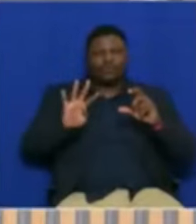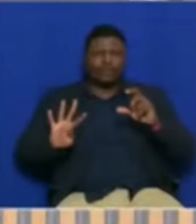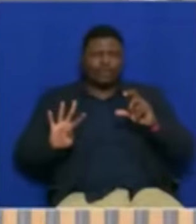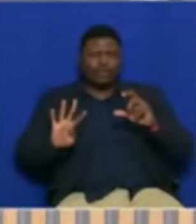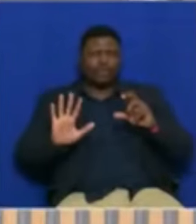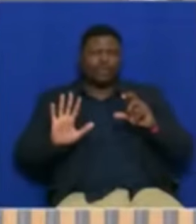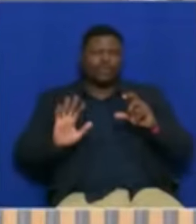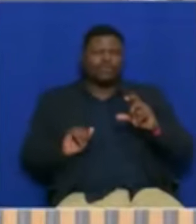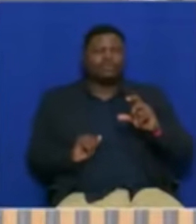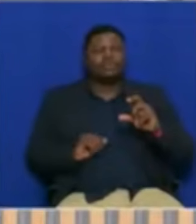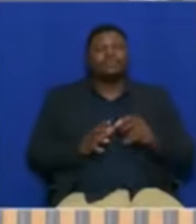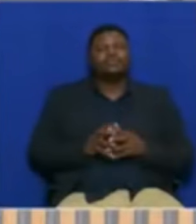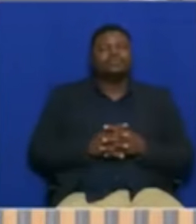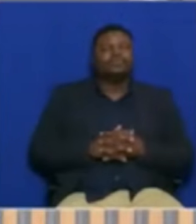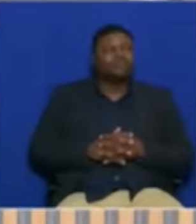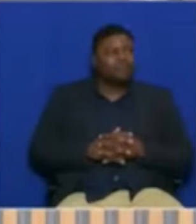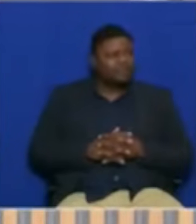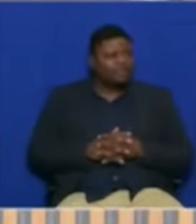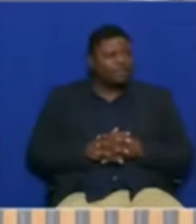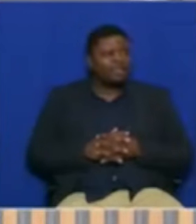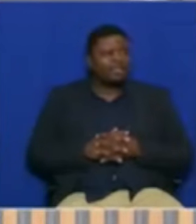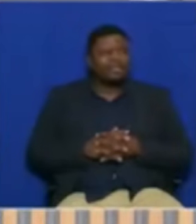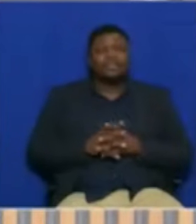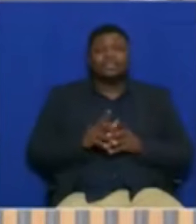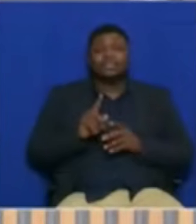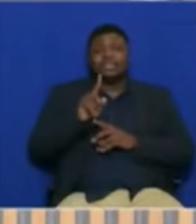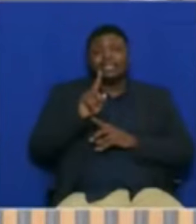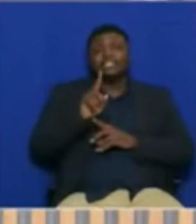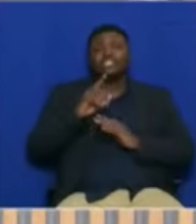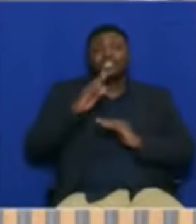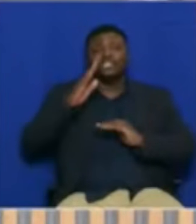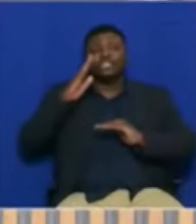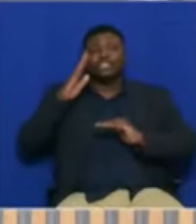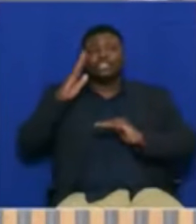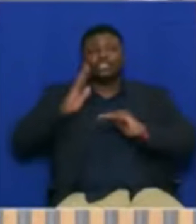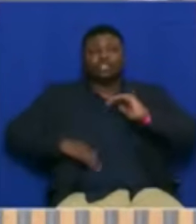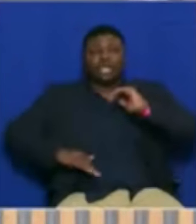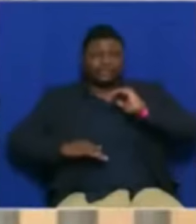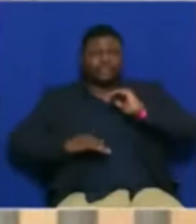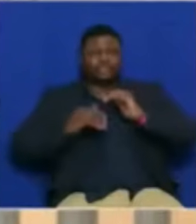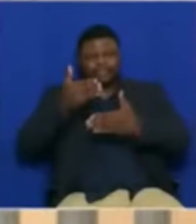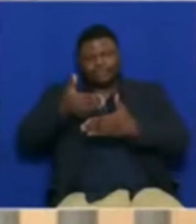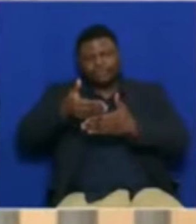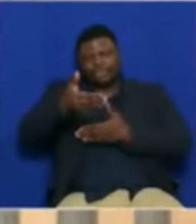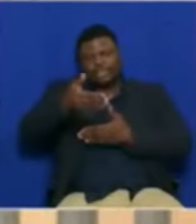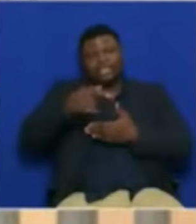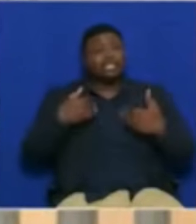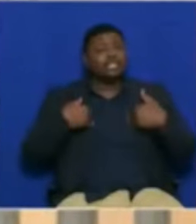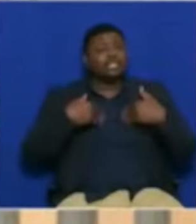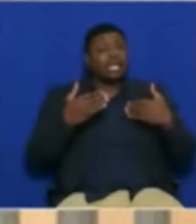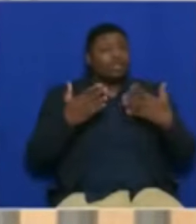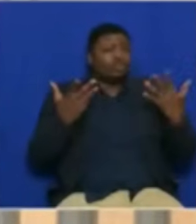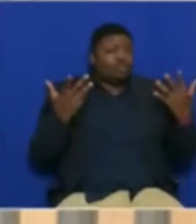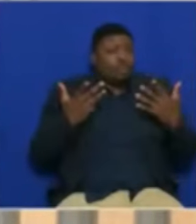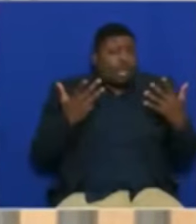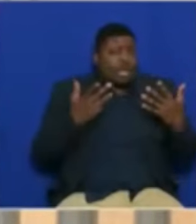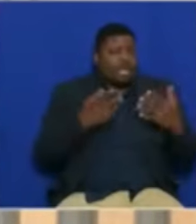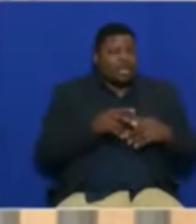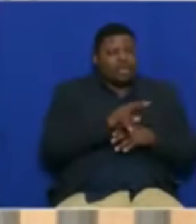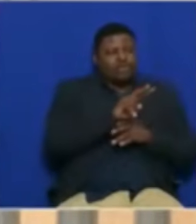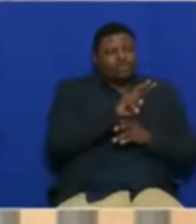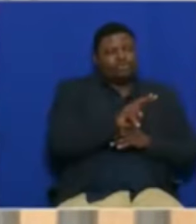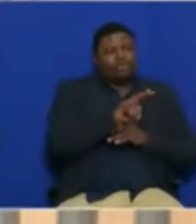the charge sheet which starts at 2418, same file. That's the start of the charge